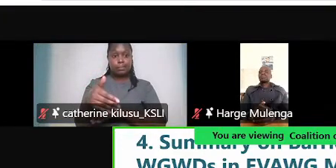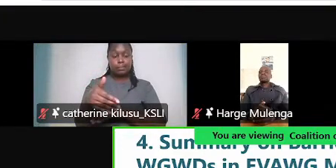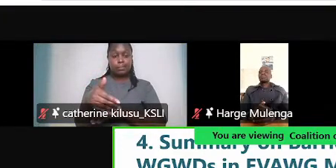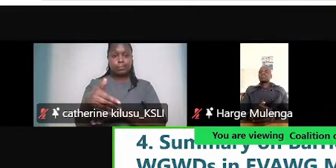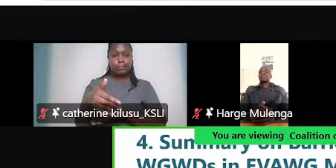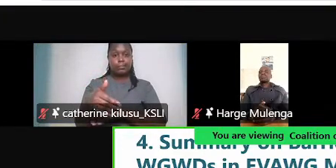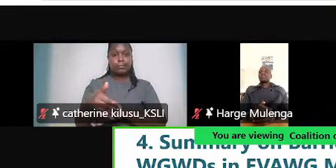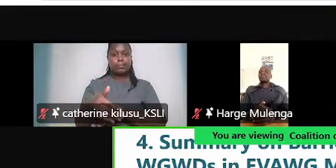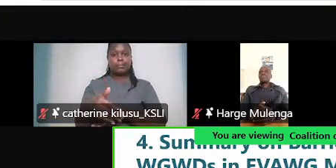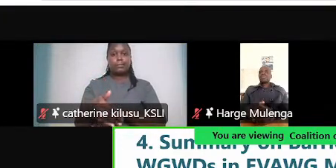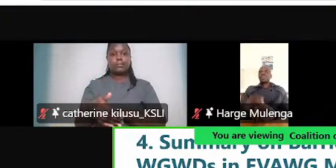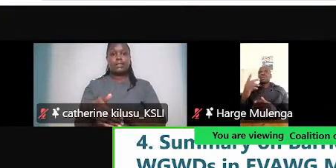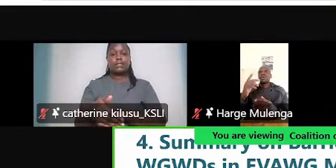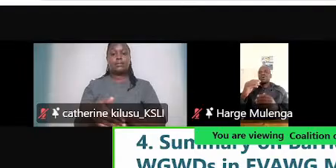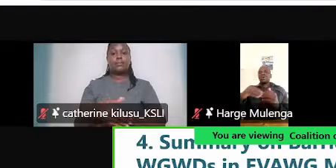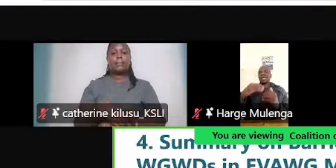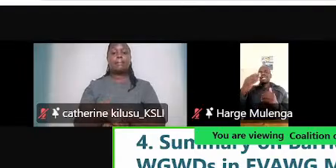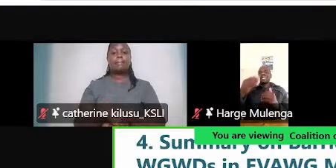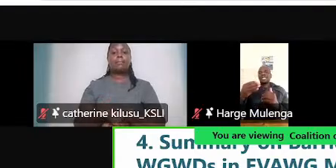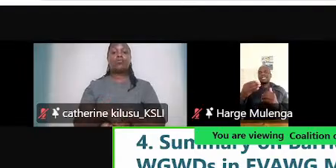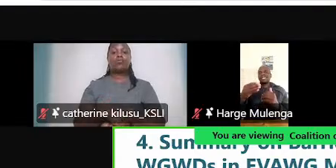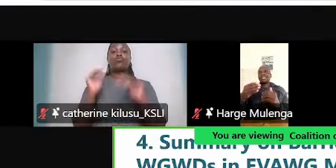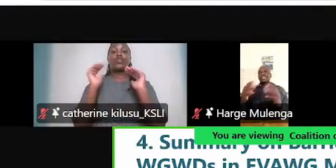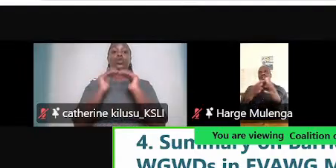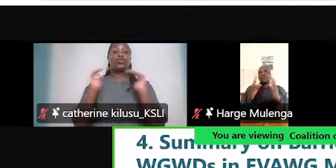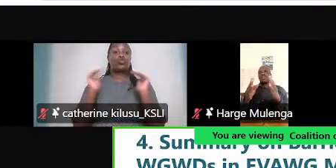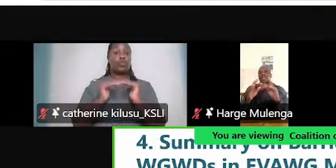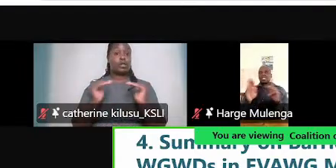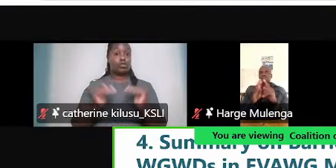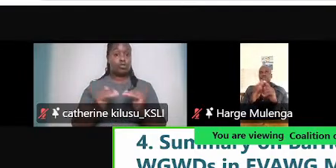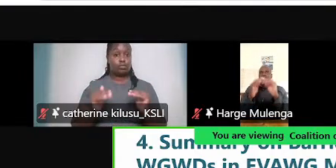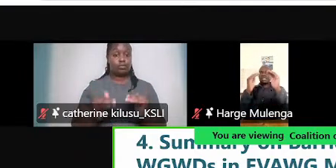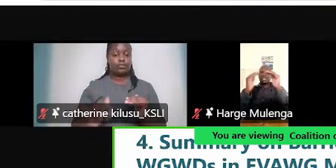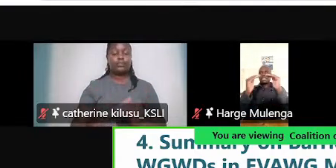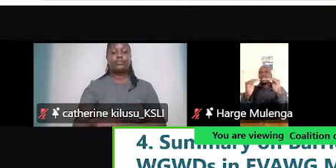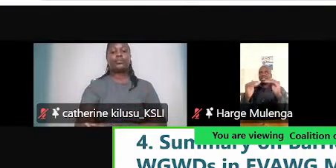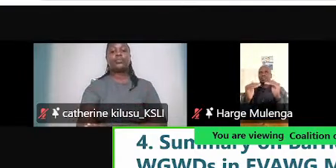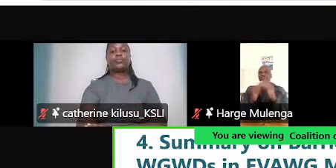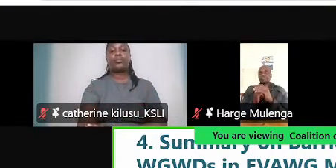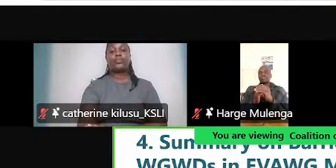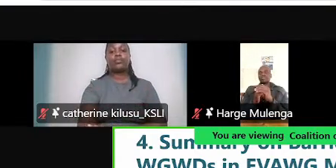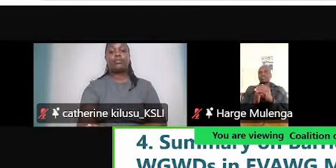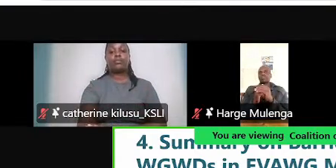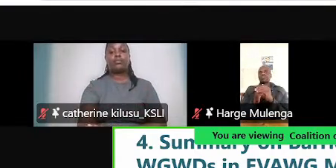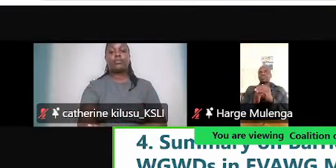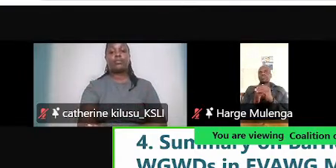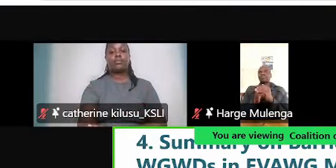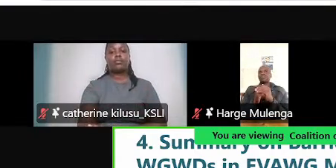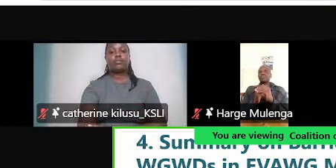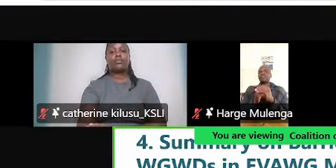I can't read this one. The structural. In terms of the structural adjustment, women